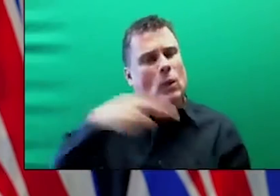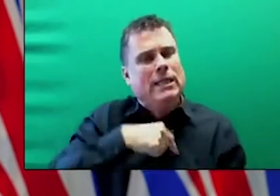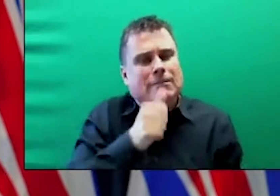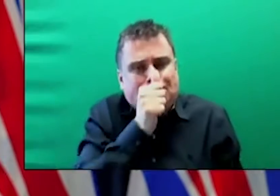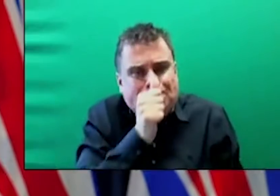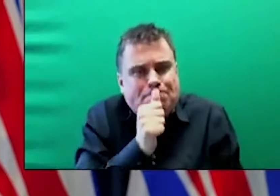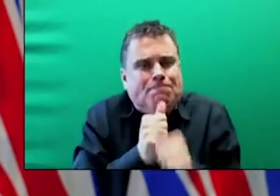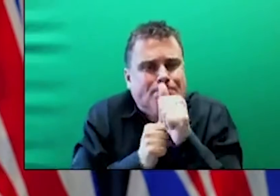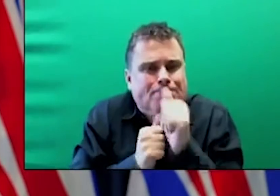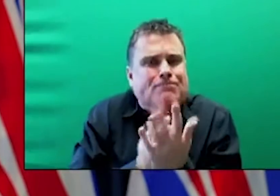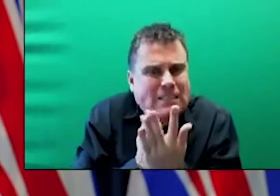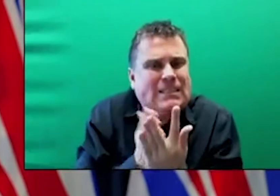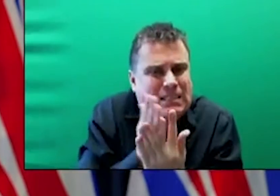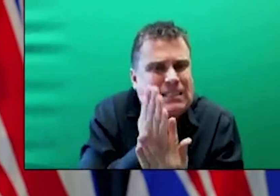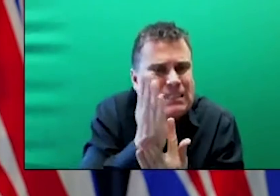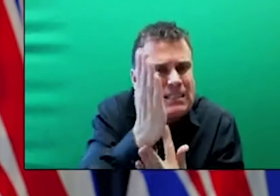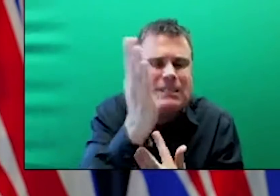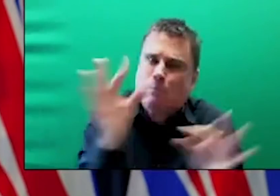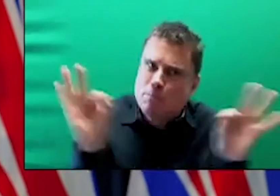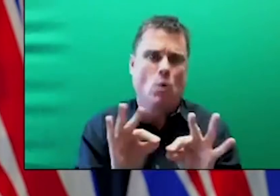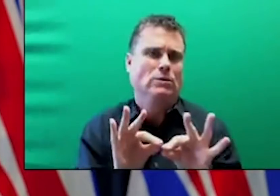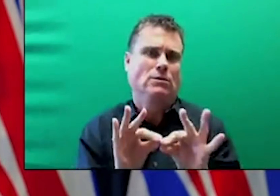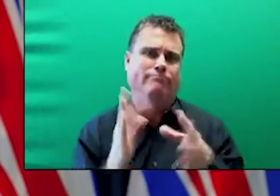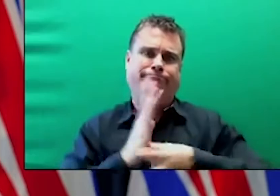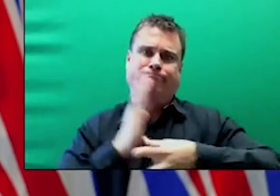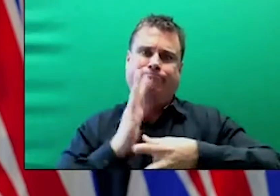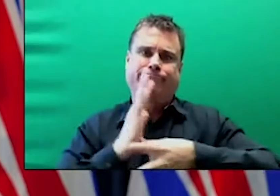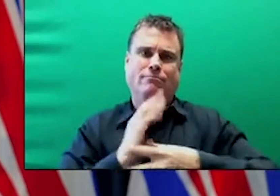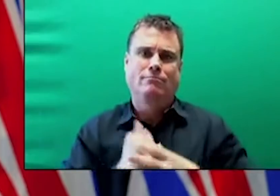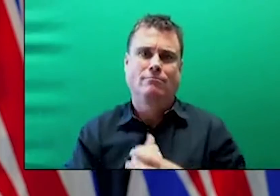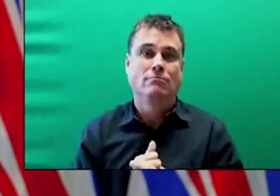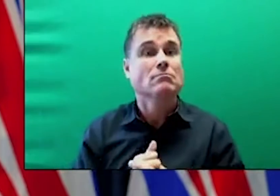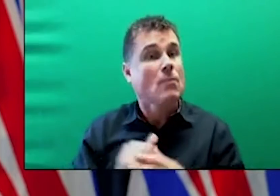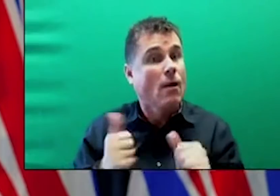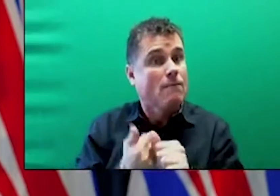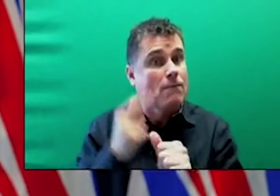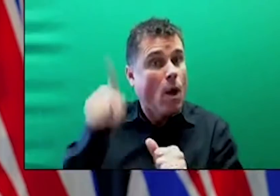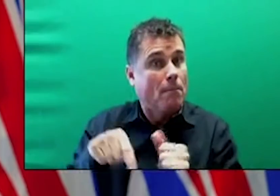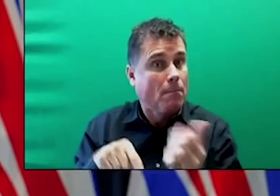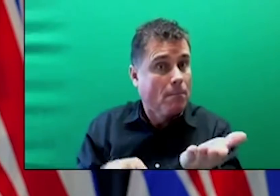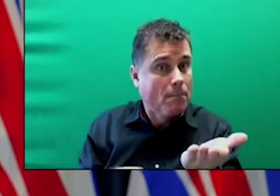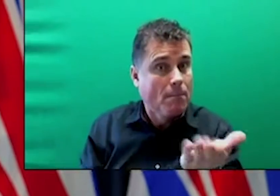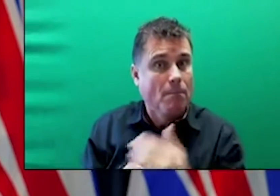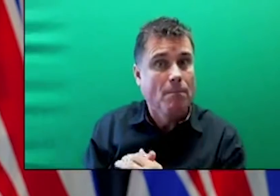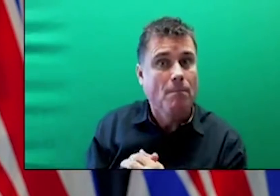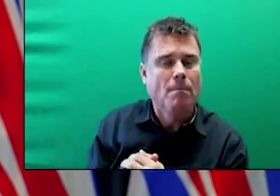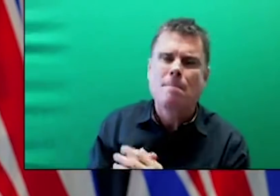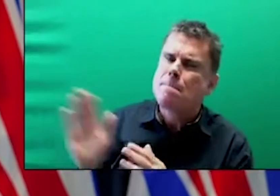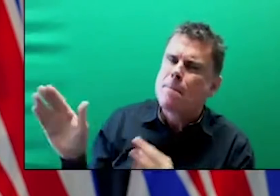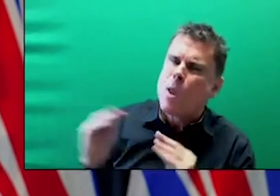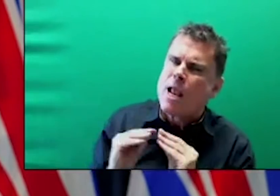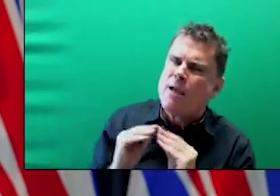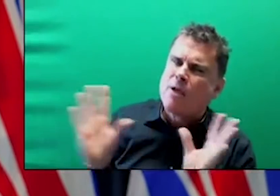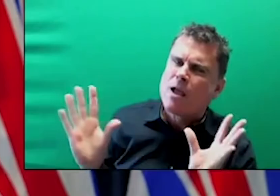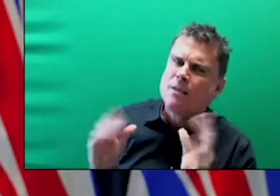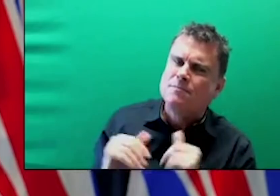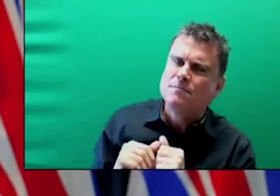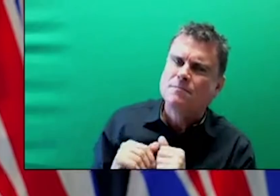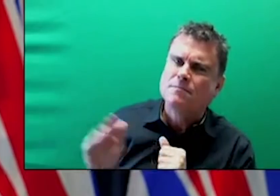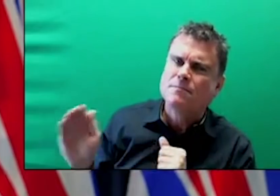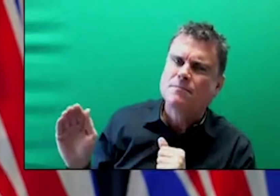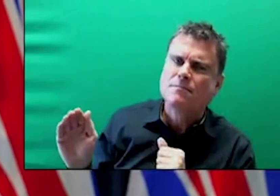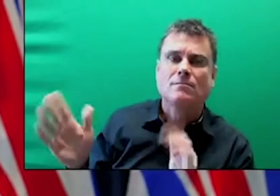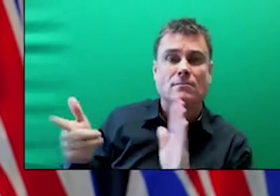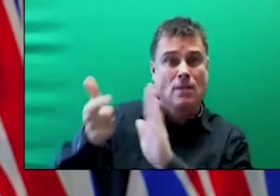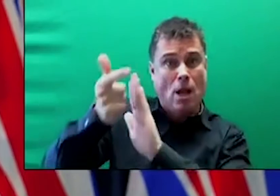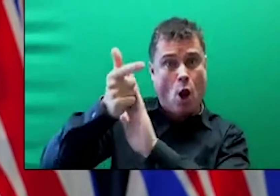at those examples. We will look at whatever comes from Manitoba. They're in the early stages of this initiative. We reached out yesterday for more